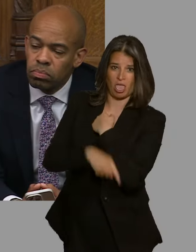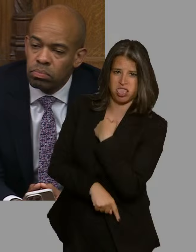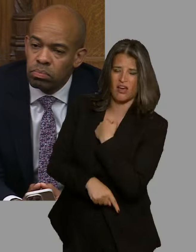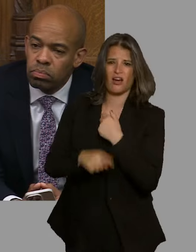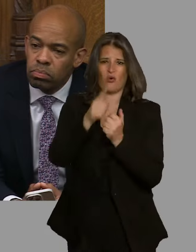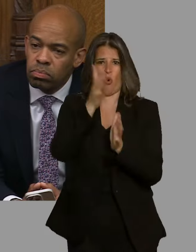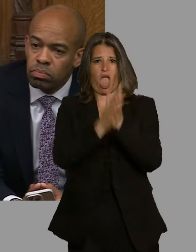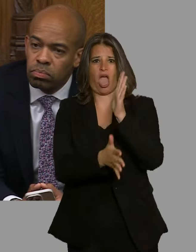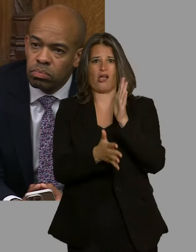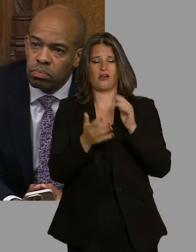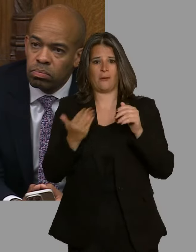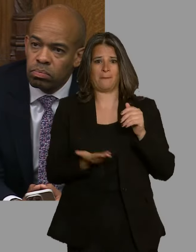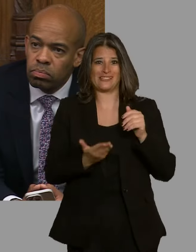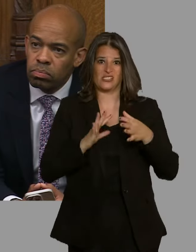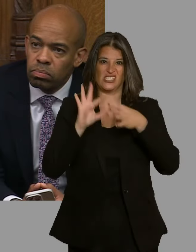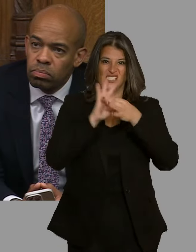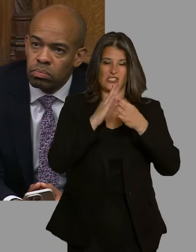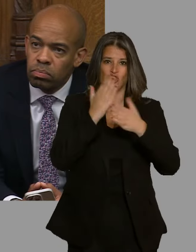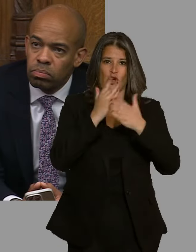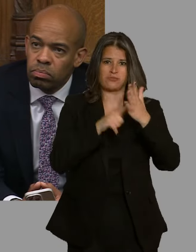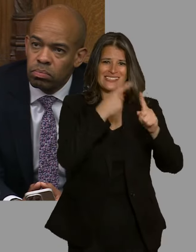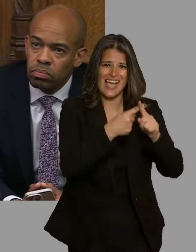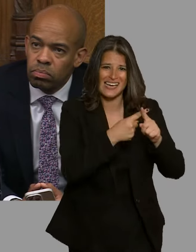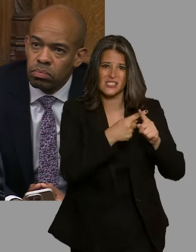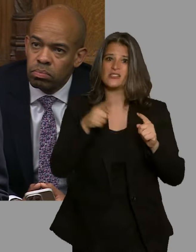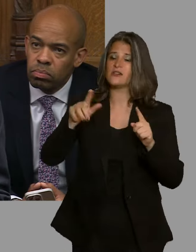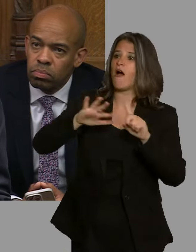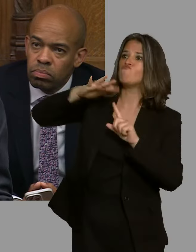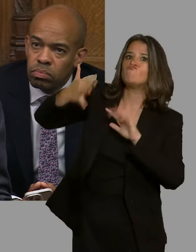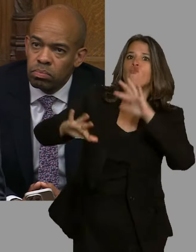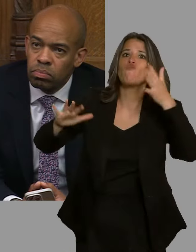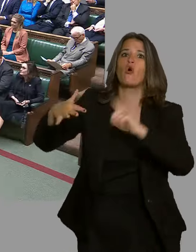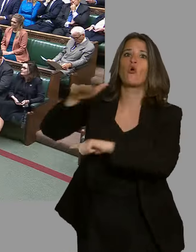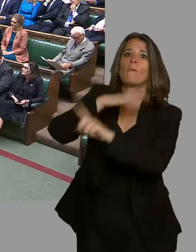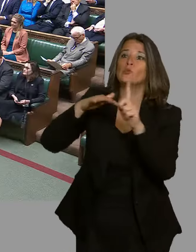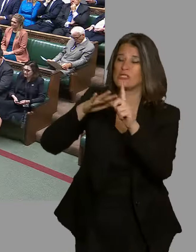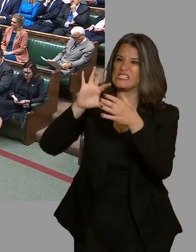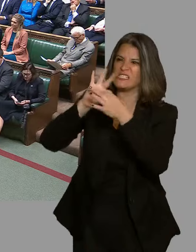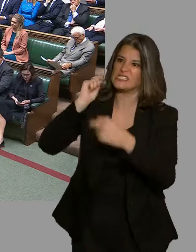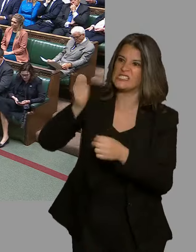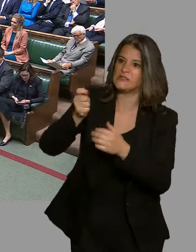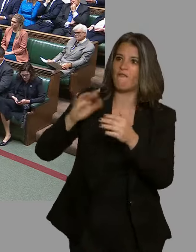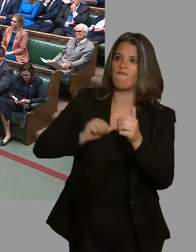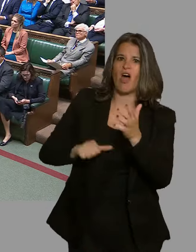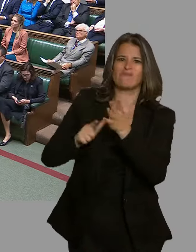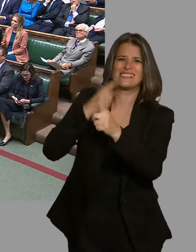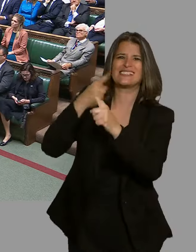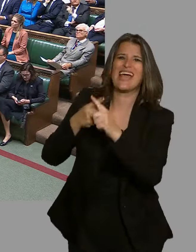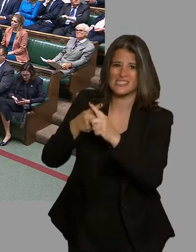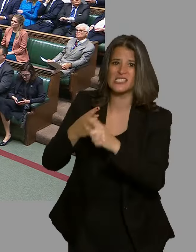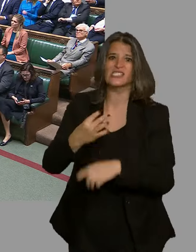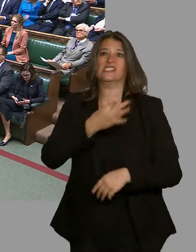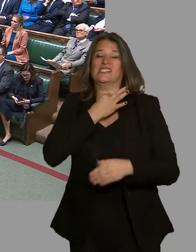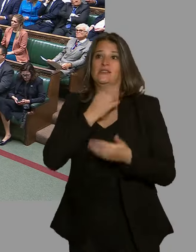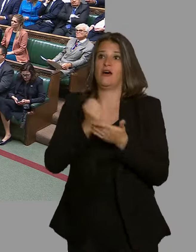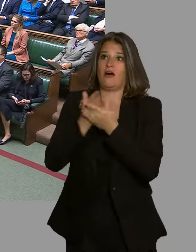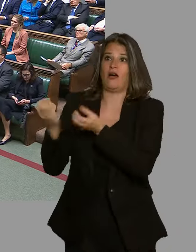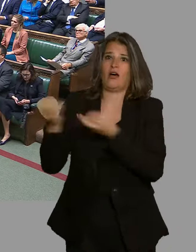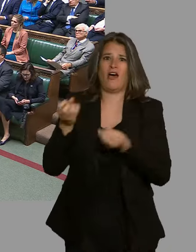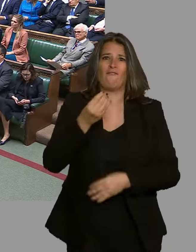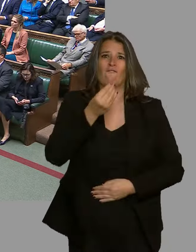damaging policies out of his court once and for all before they do any more harm? Well, the evidence is certainly coming